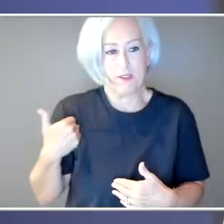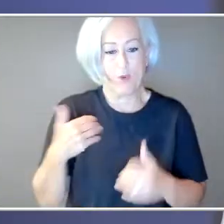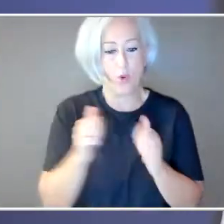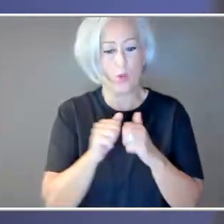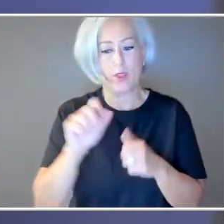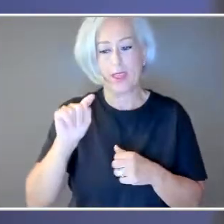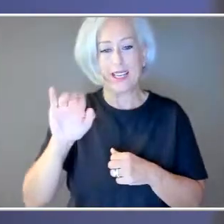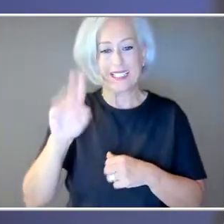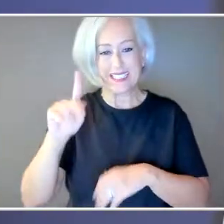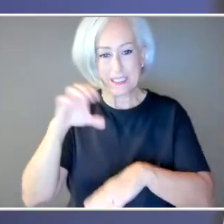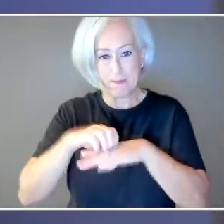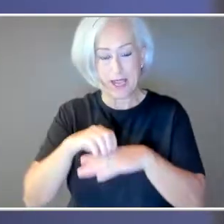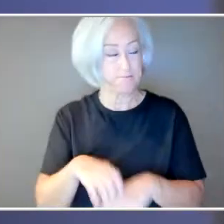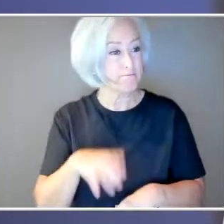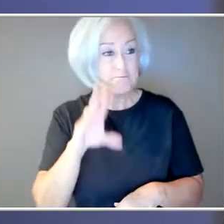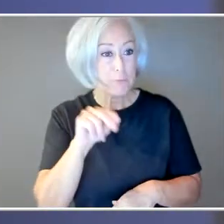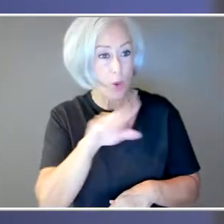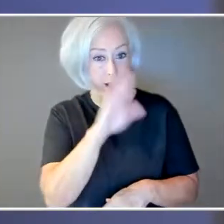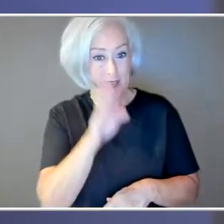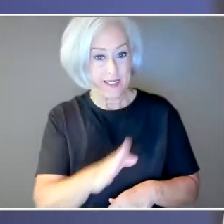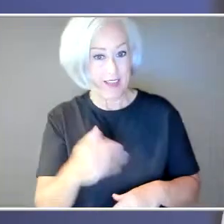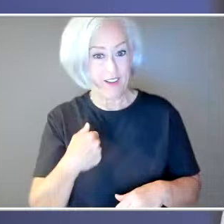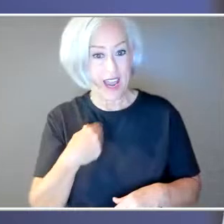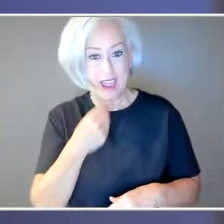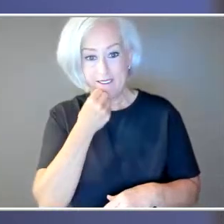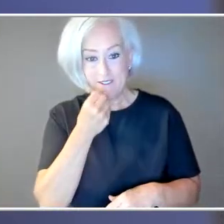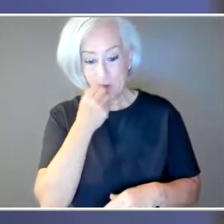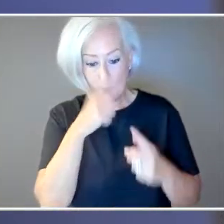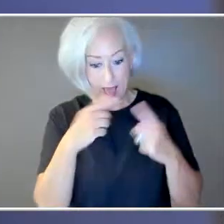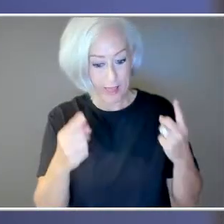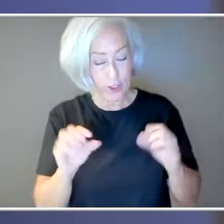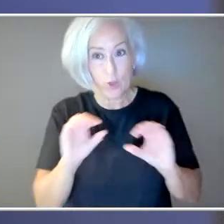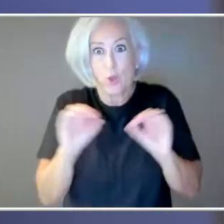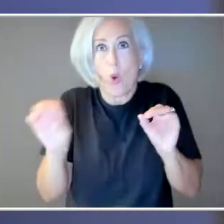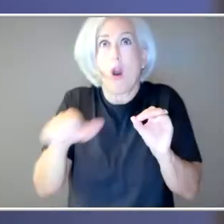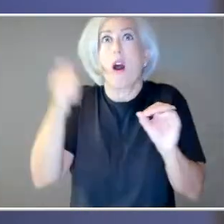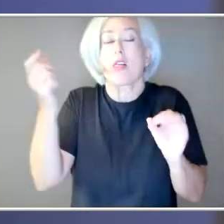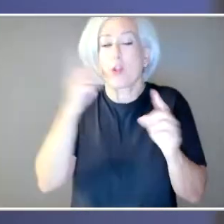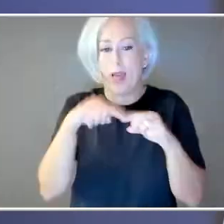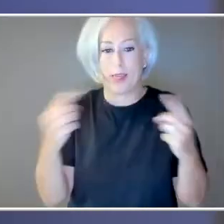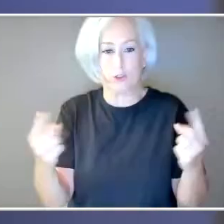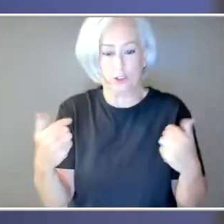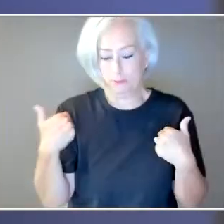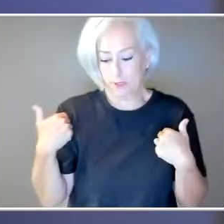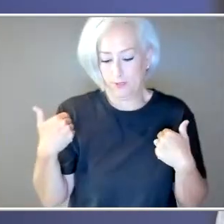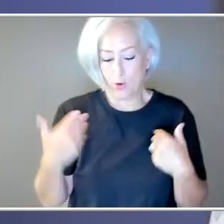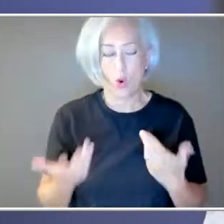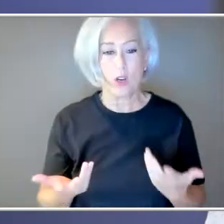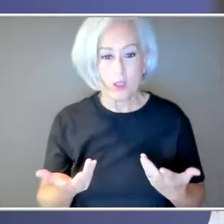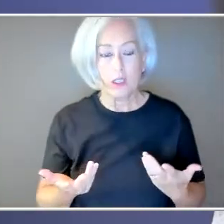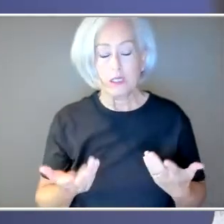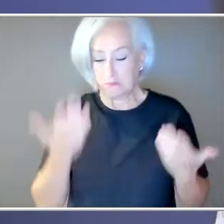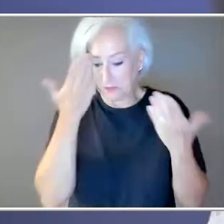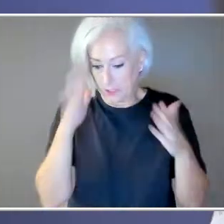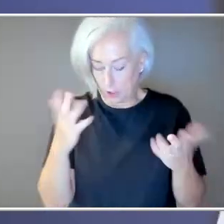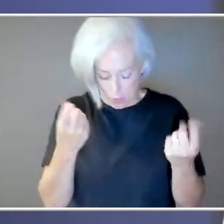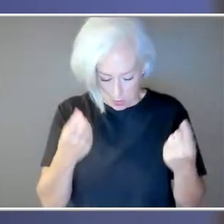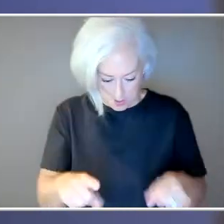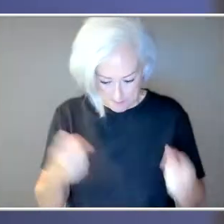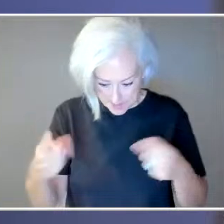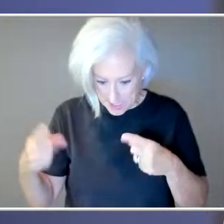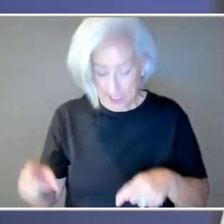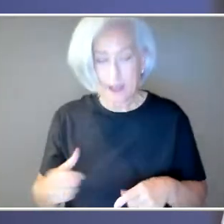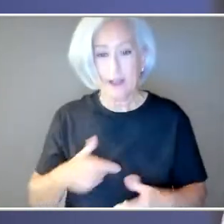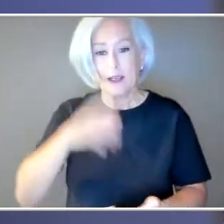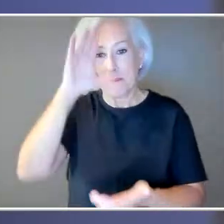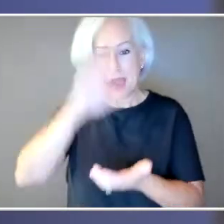never had food allergies or any allergies before. I didn't know what it was, so my husband got up with me and we